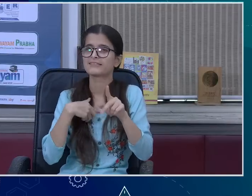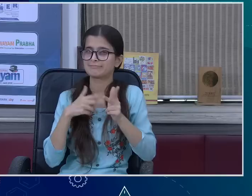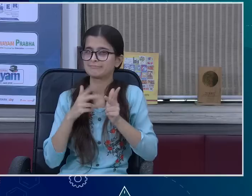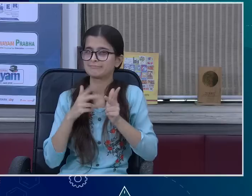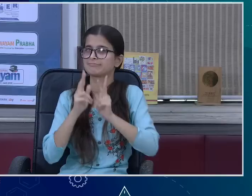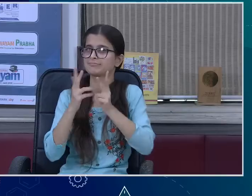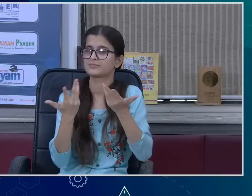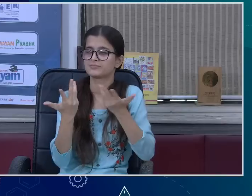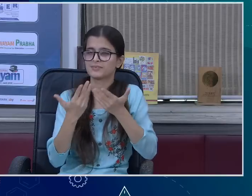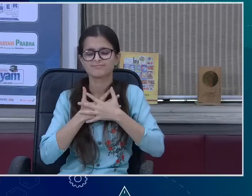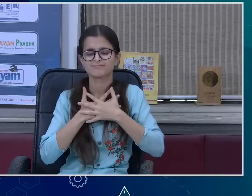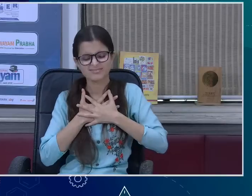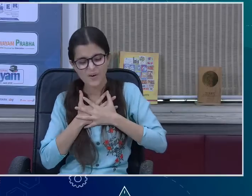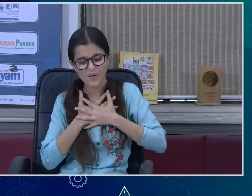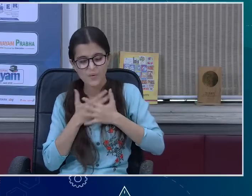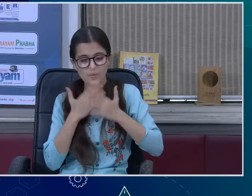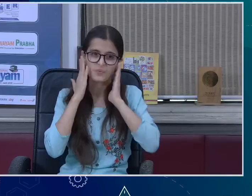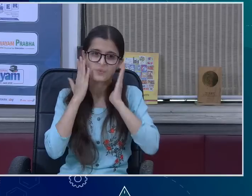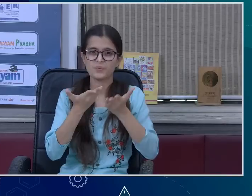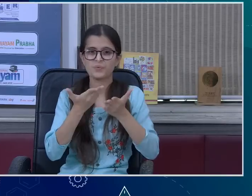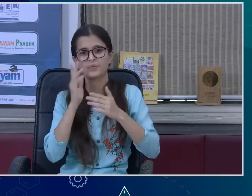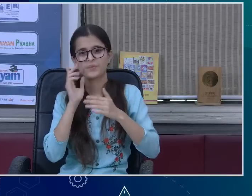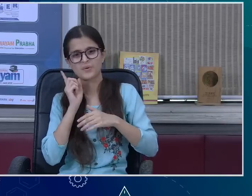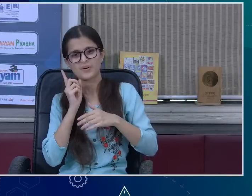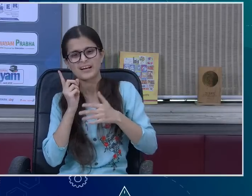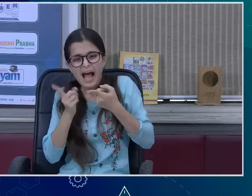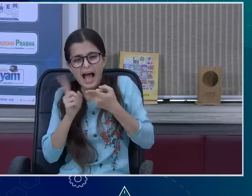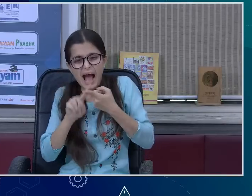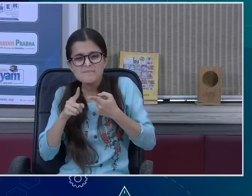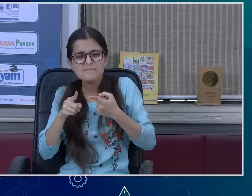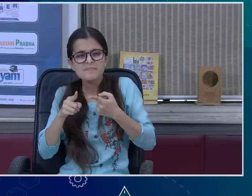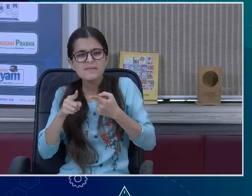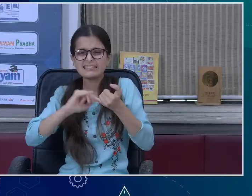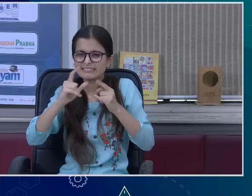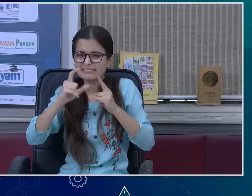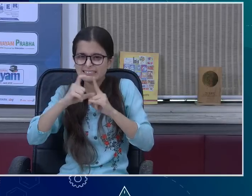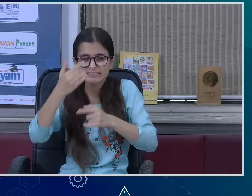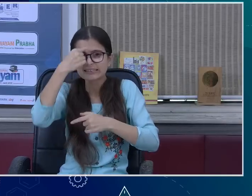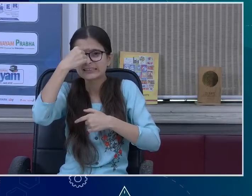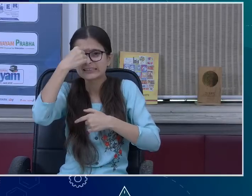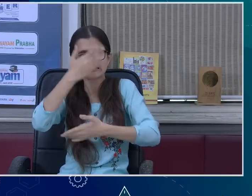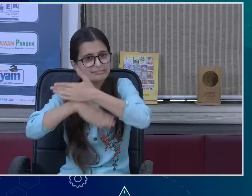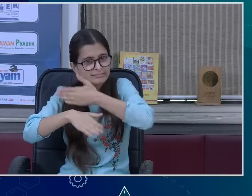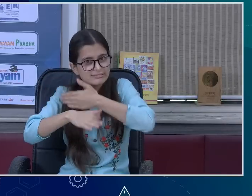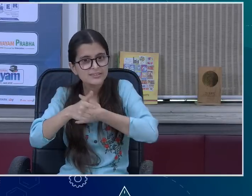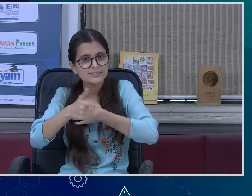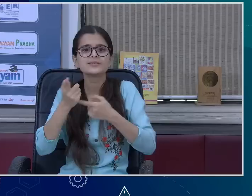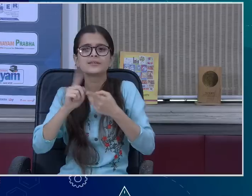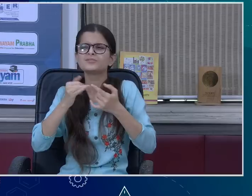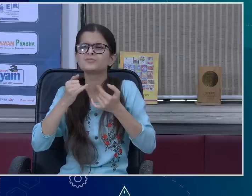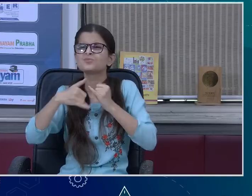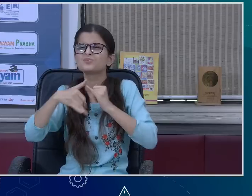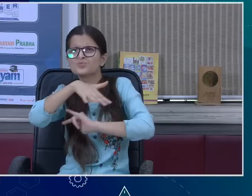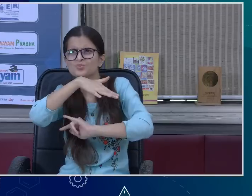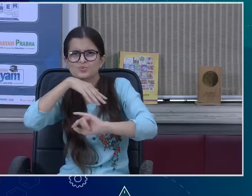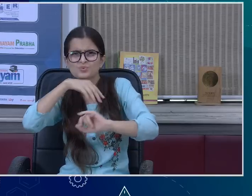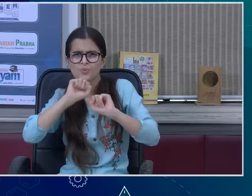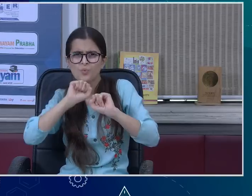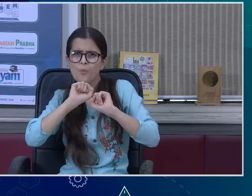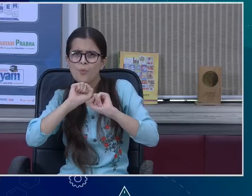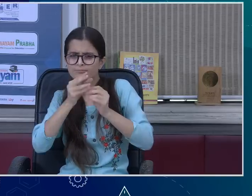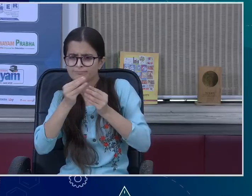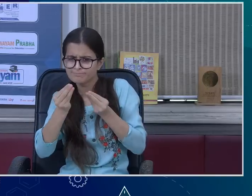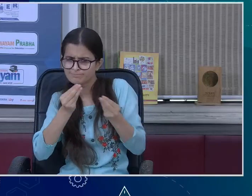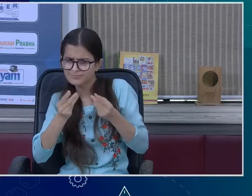the empathy or the a child being more happy and more social will start from